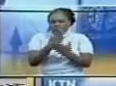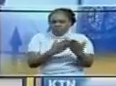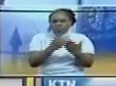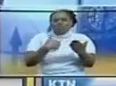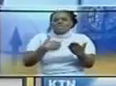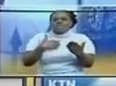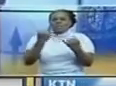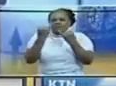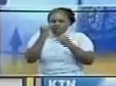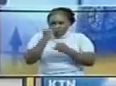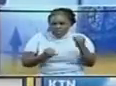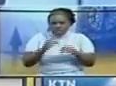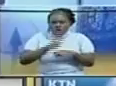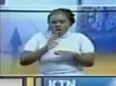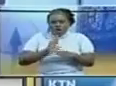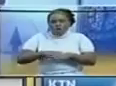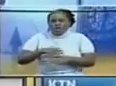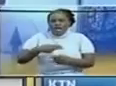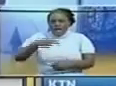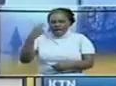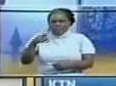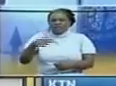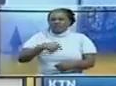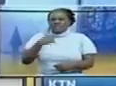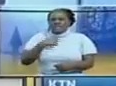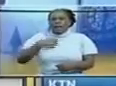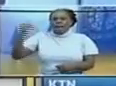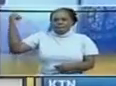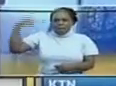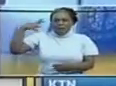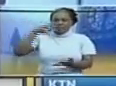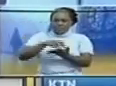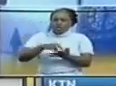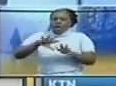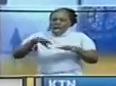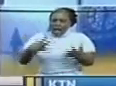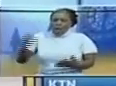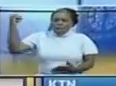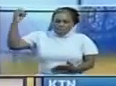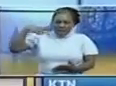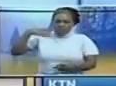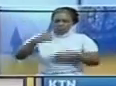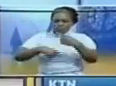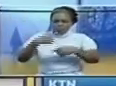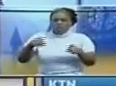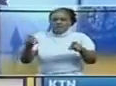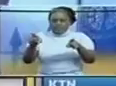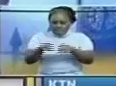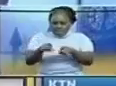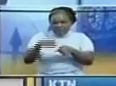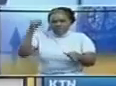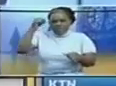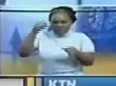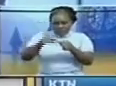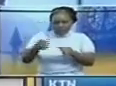end on a high note. Betty visited the Kamburu Power Station and now shows you how power is generated, plus a recap